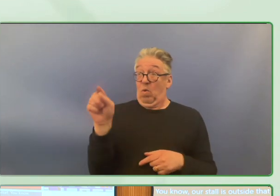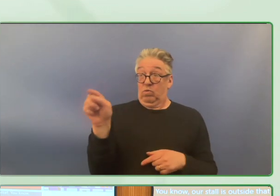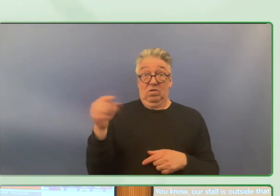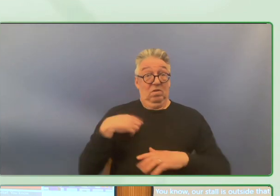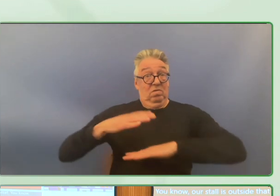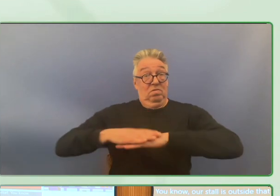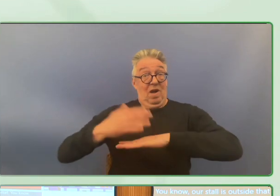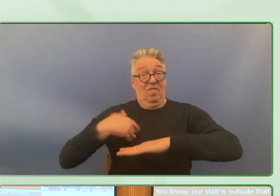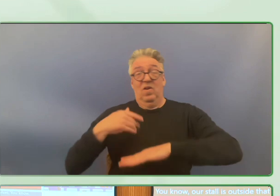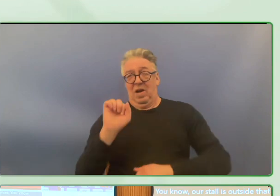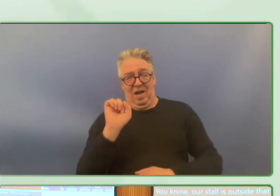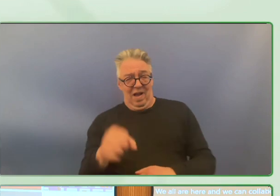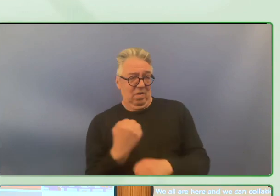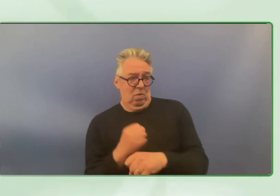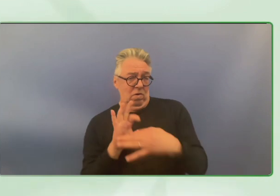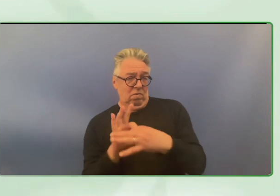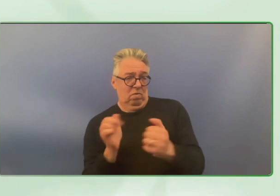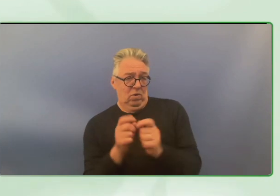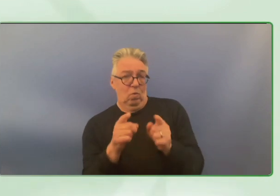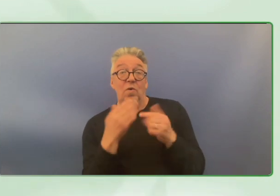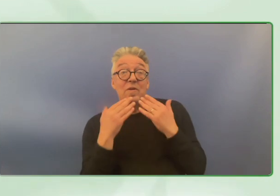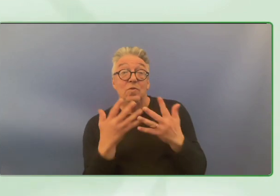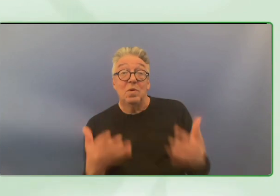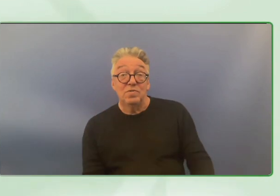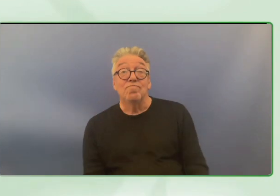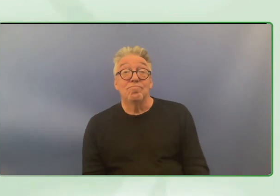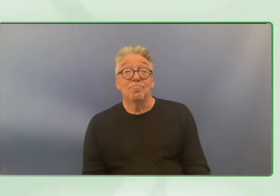collaborate. Thank you so much.